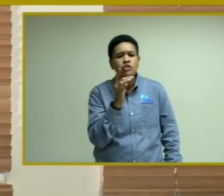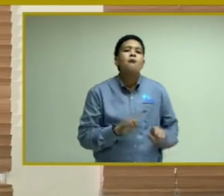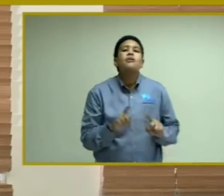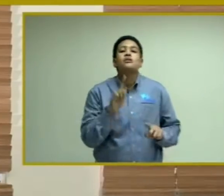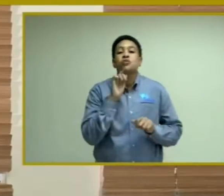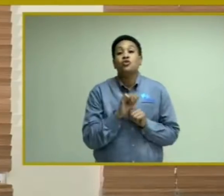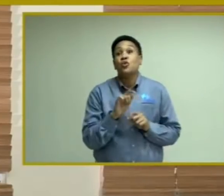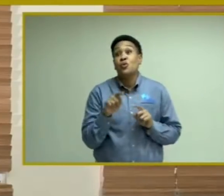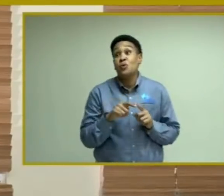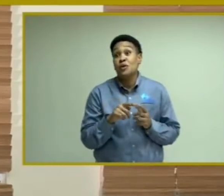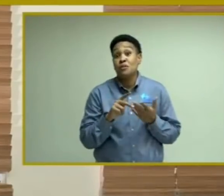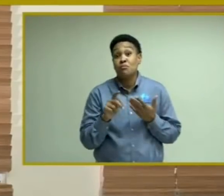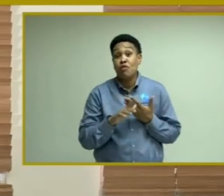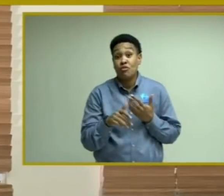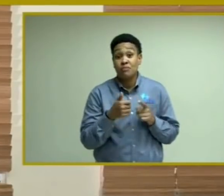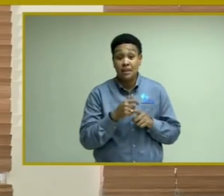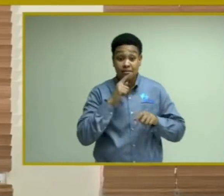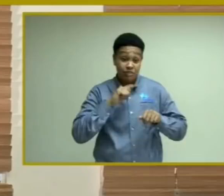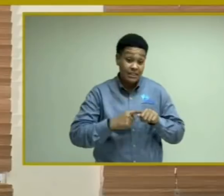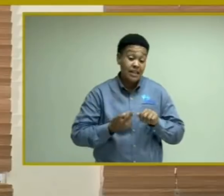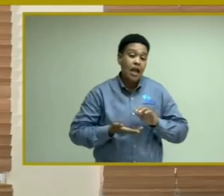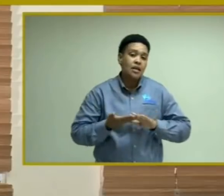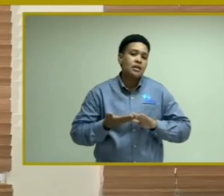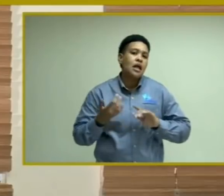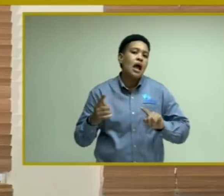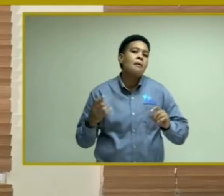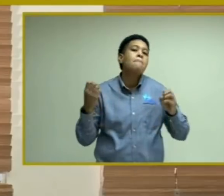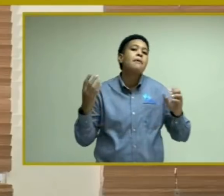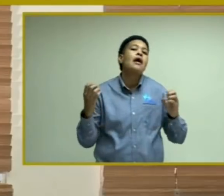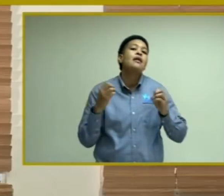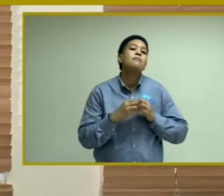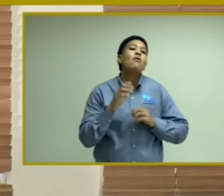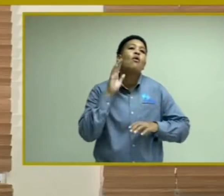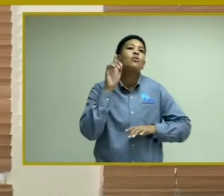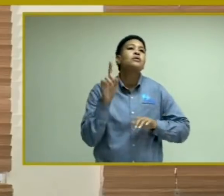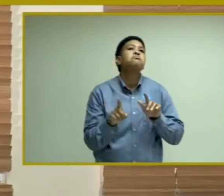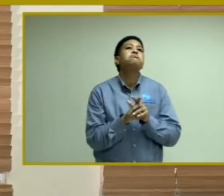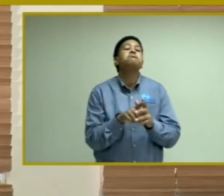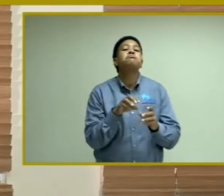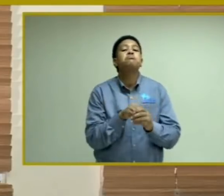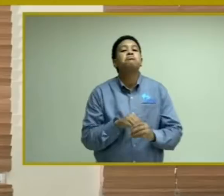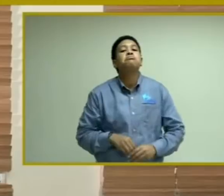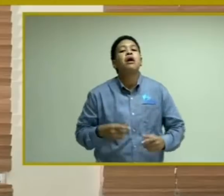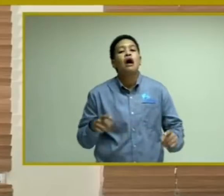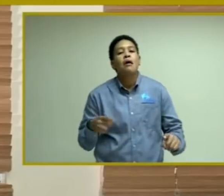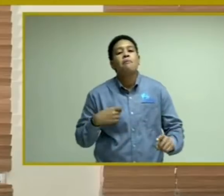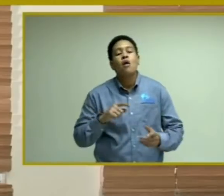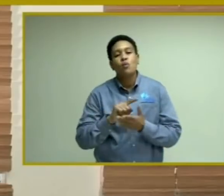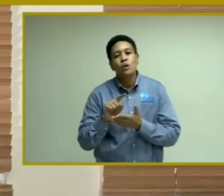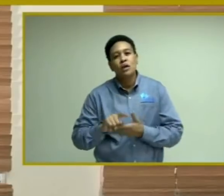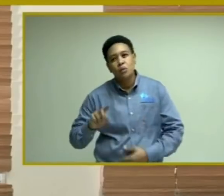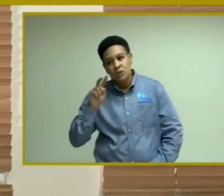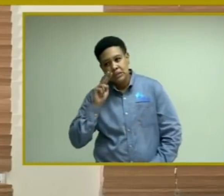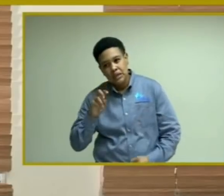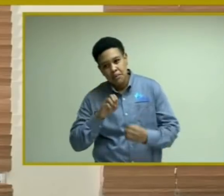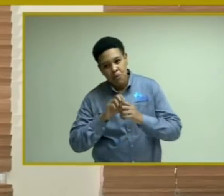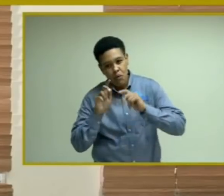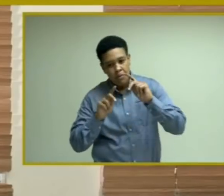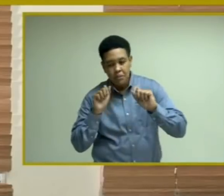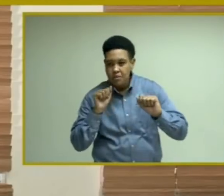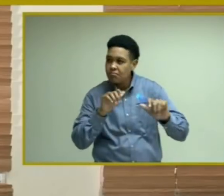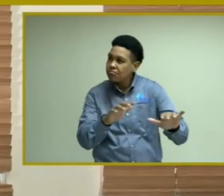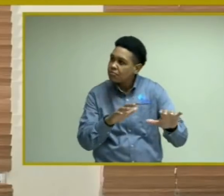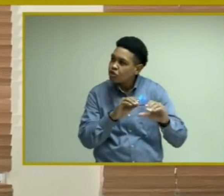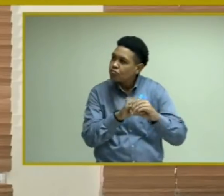that once the program has started, many more will come on board, and weekly we will see more people coming